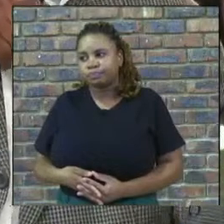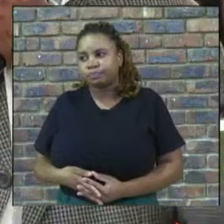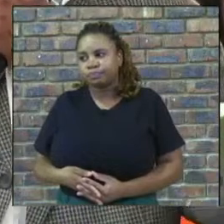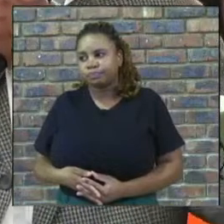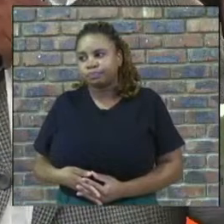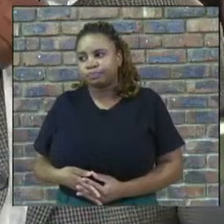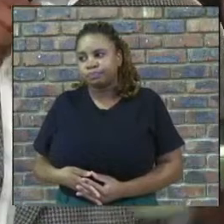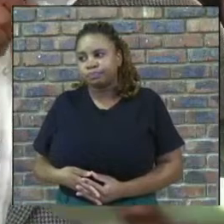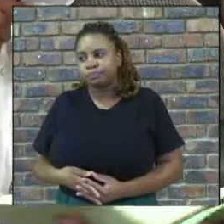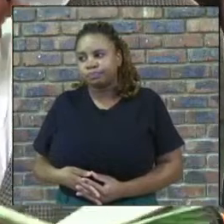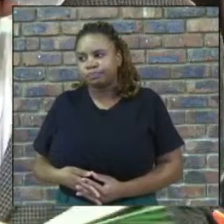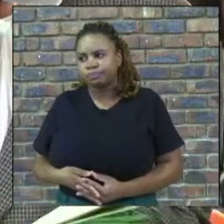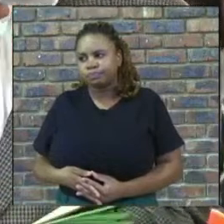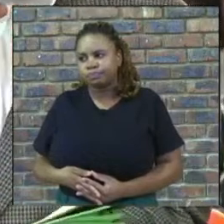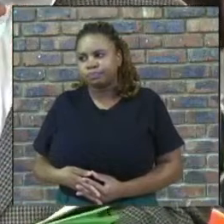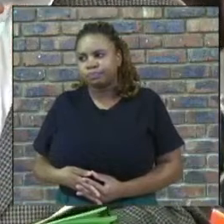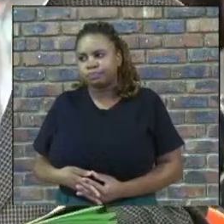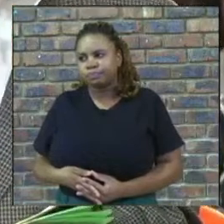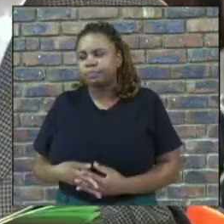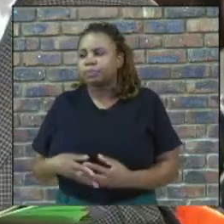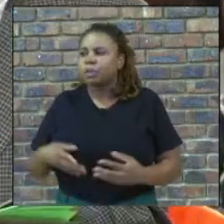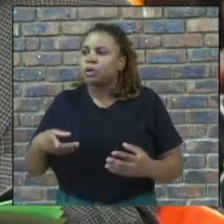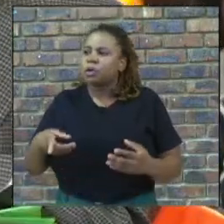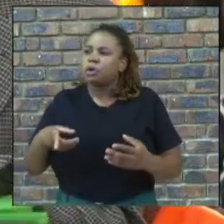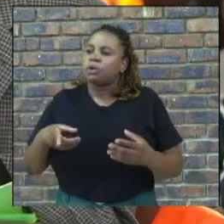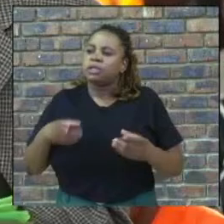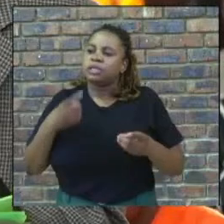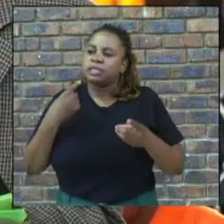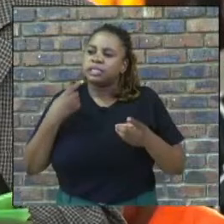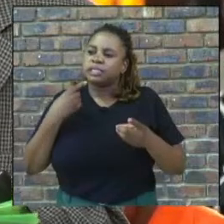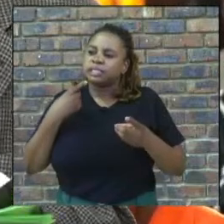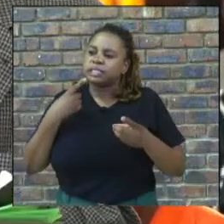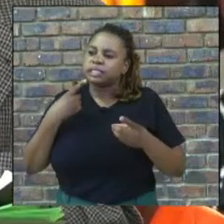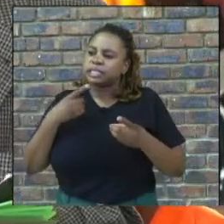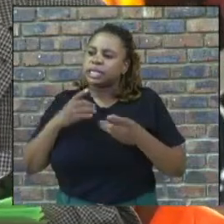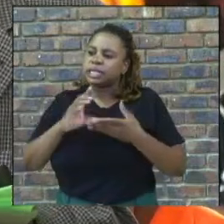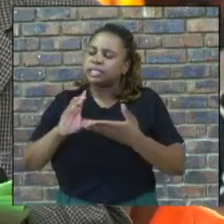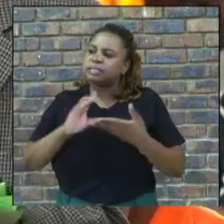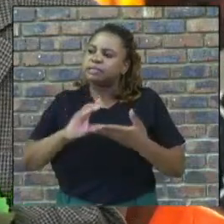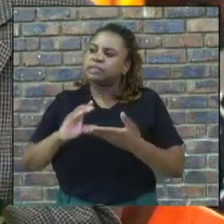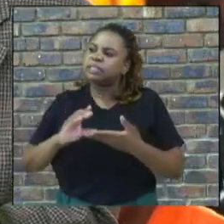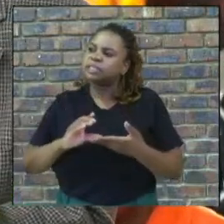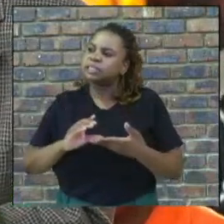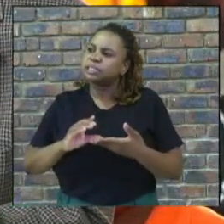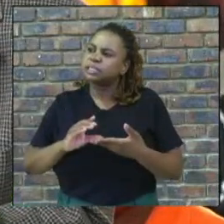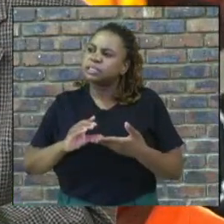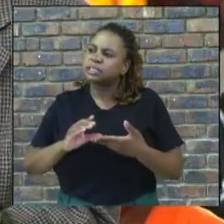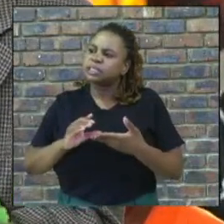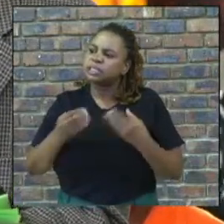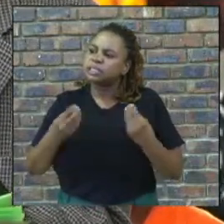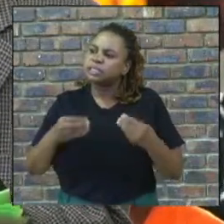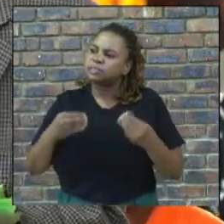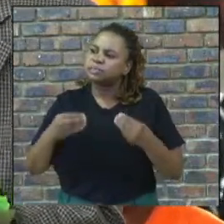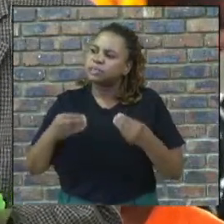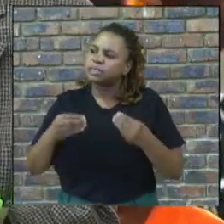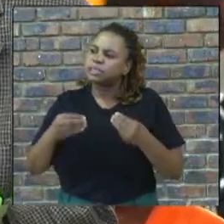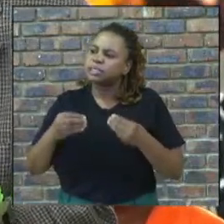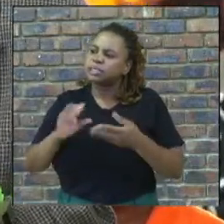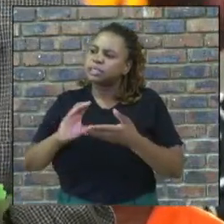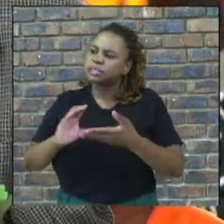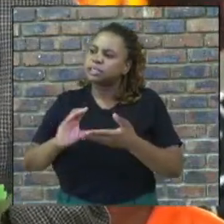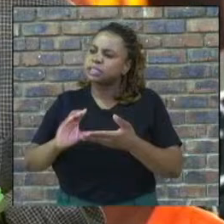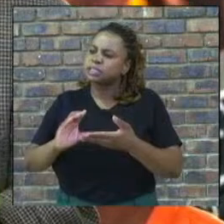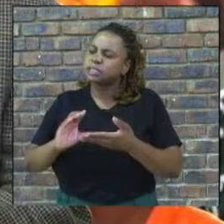Ntate o phamise taba mo ya di funding hore thola hore cooperative e one kapa business e one se fundiwa hangata ngata intse